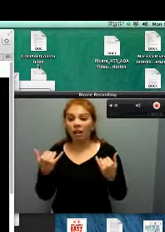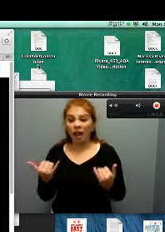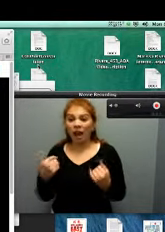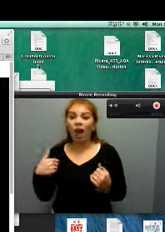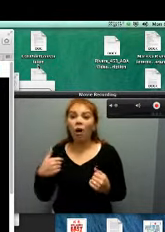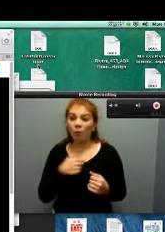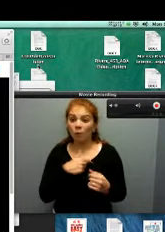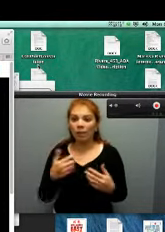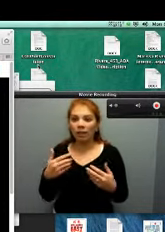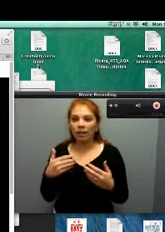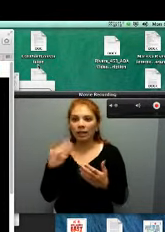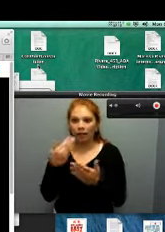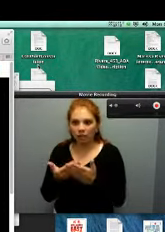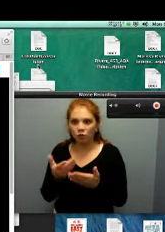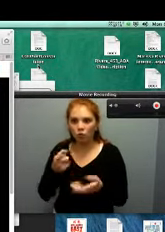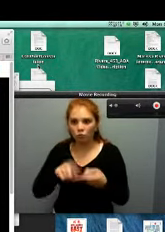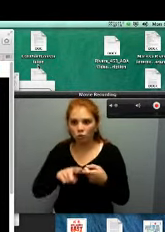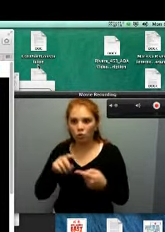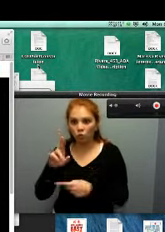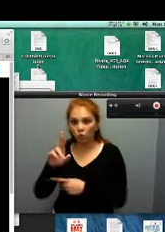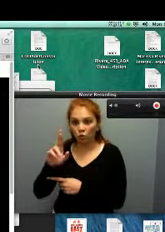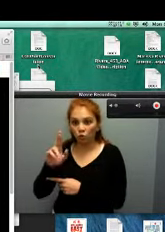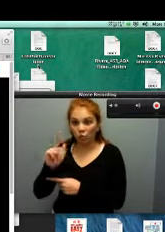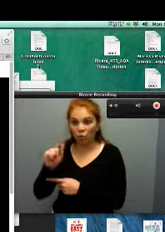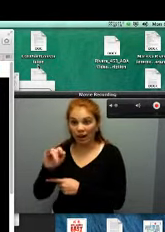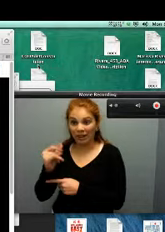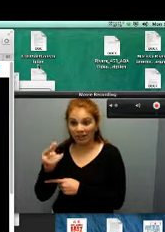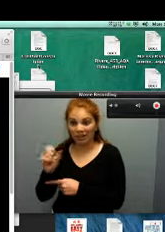Okay, then we get to the rating.